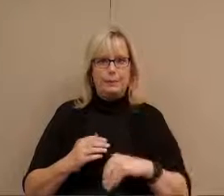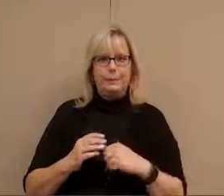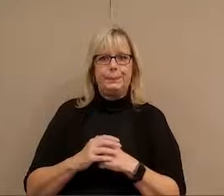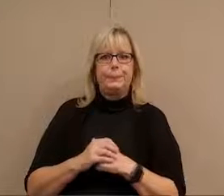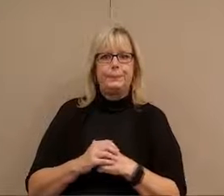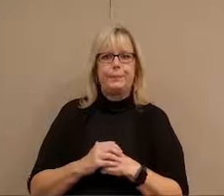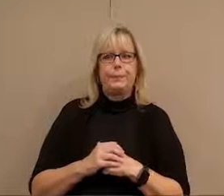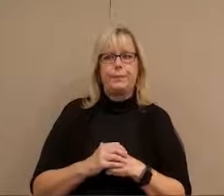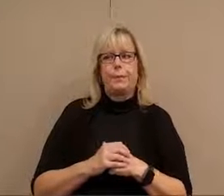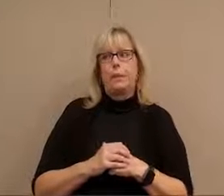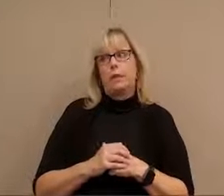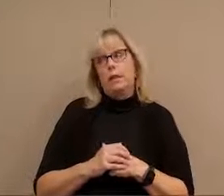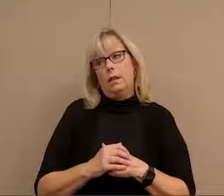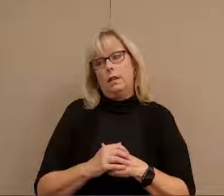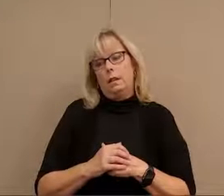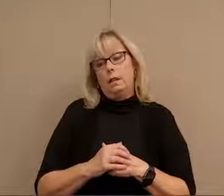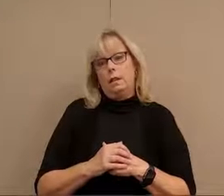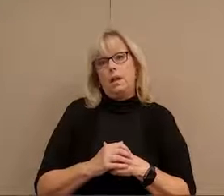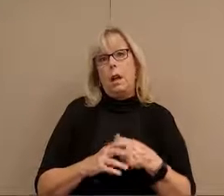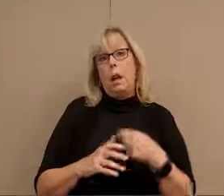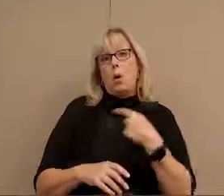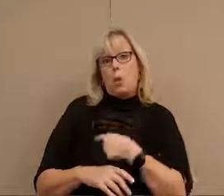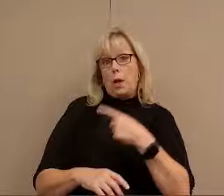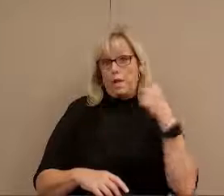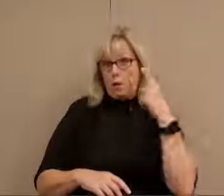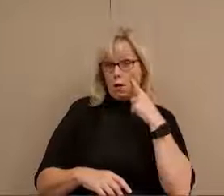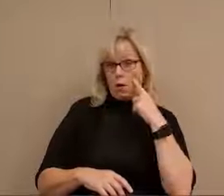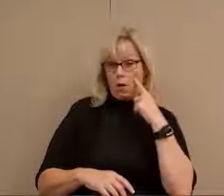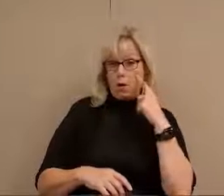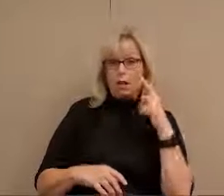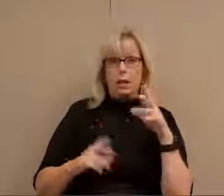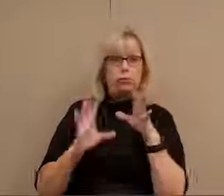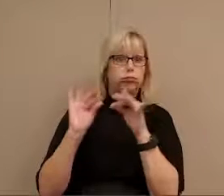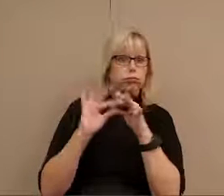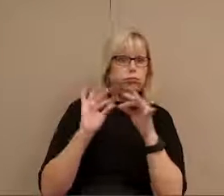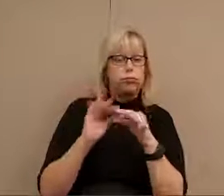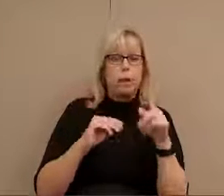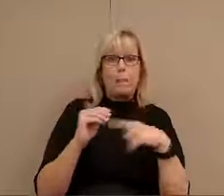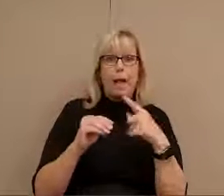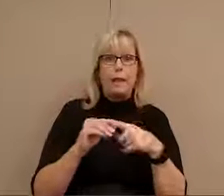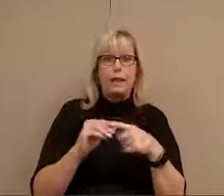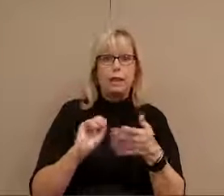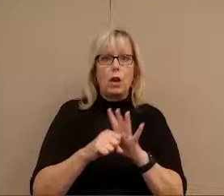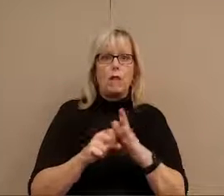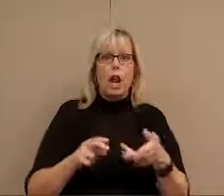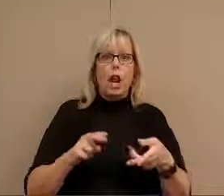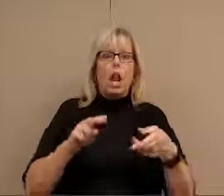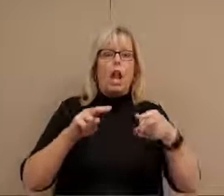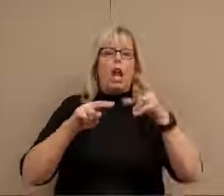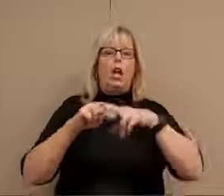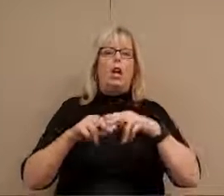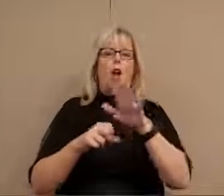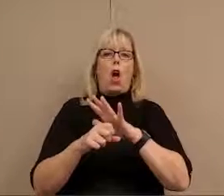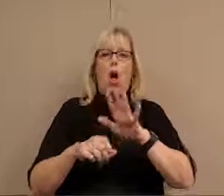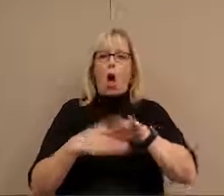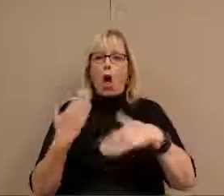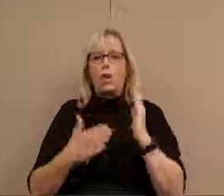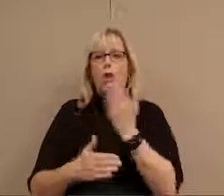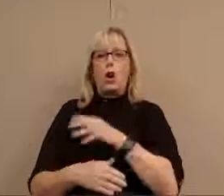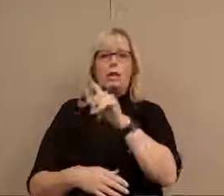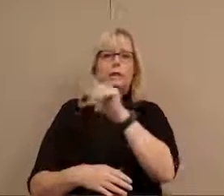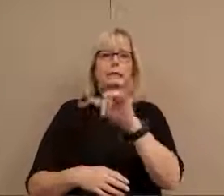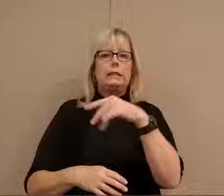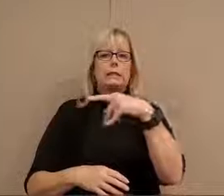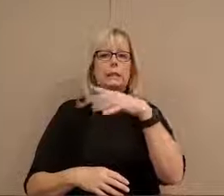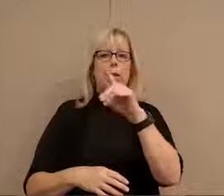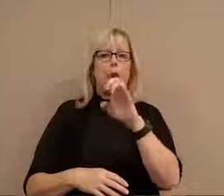11.1%. So we've heard the giant uptick in numbers that have occurred in all of our St. Clair County zip codes. In our